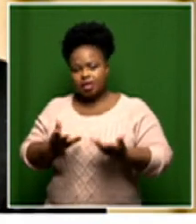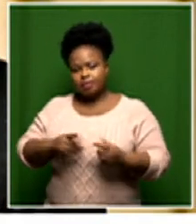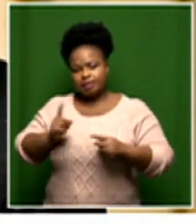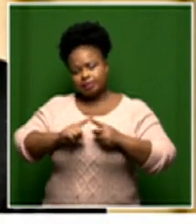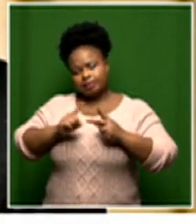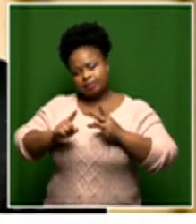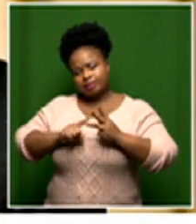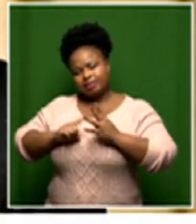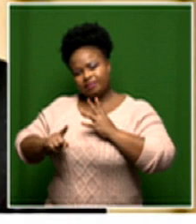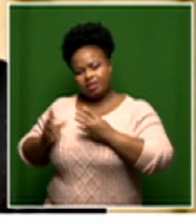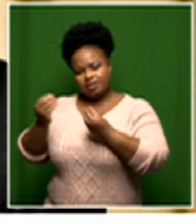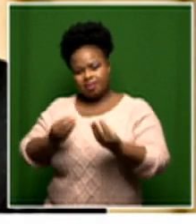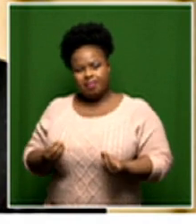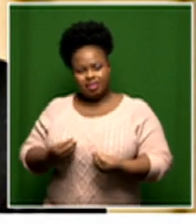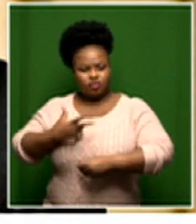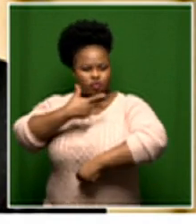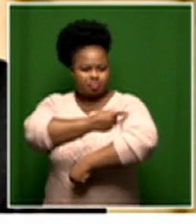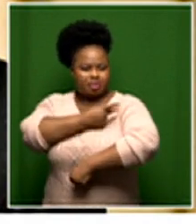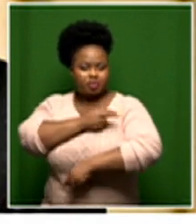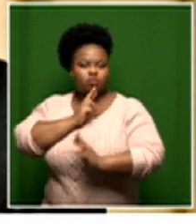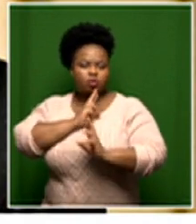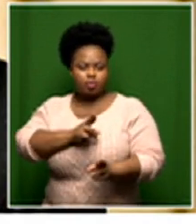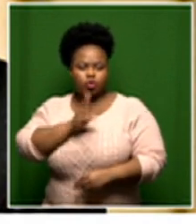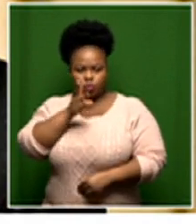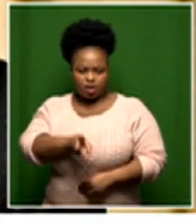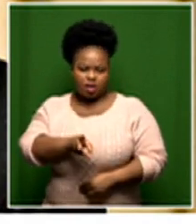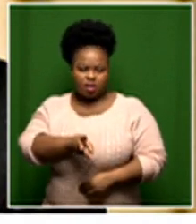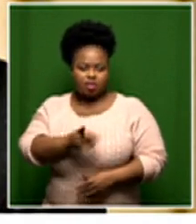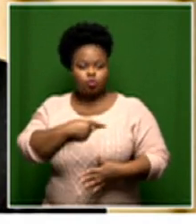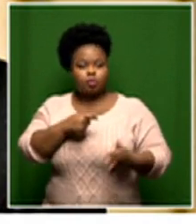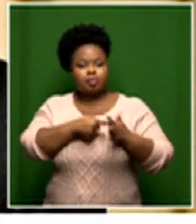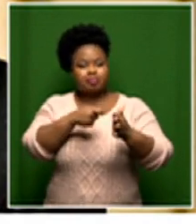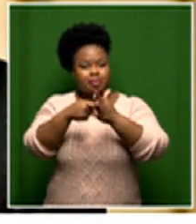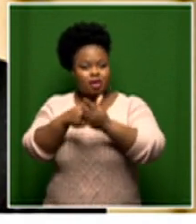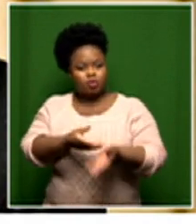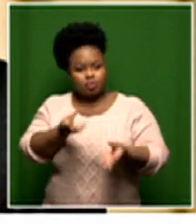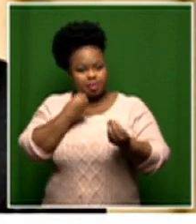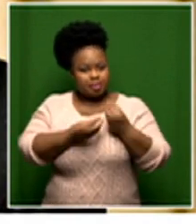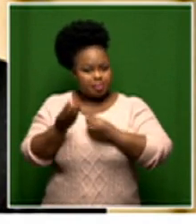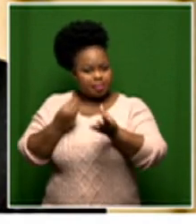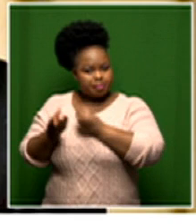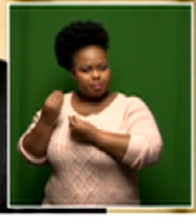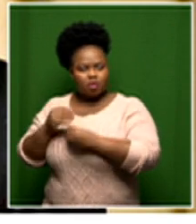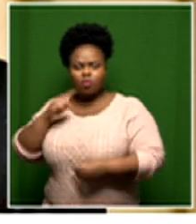different numbers of vaccines reported as being secured. And that is because this is work we're